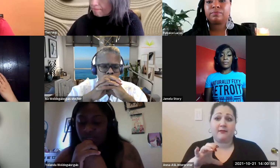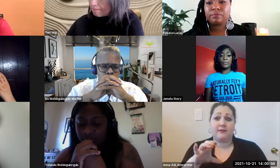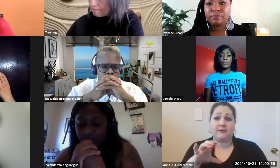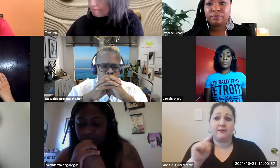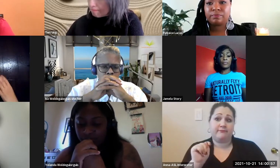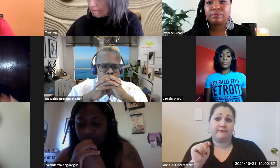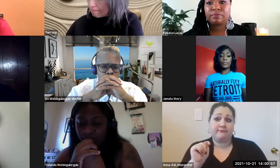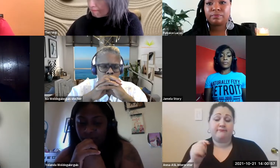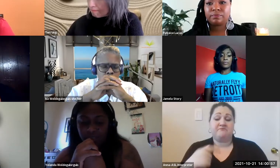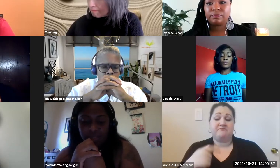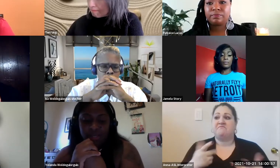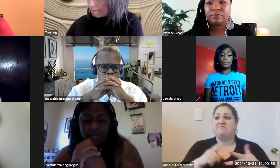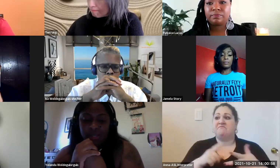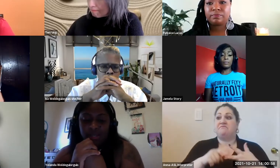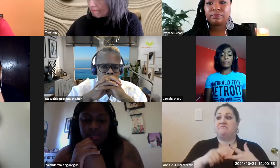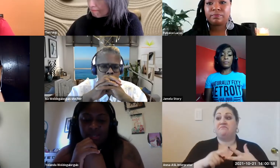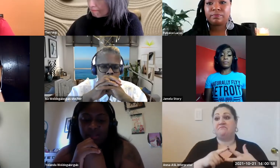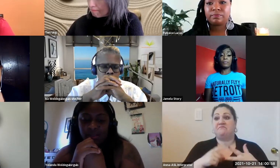angry.